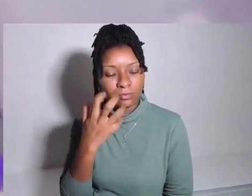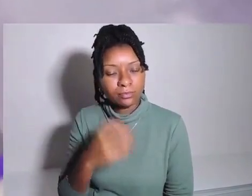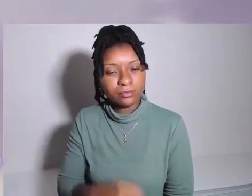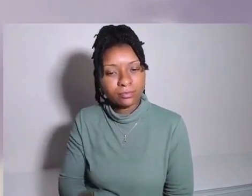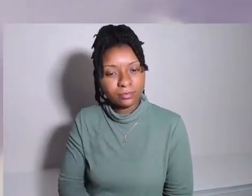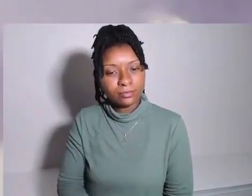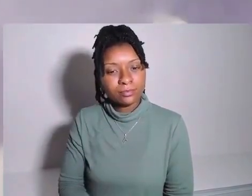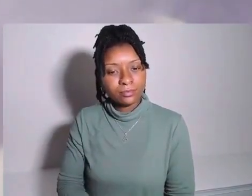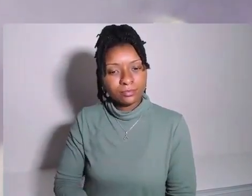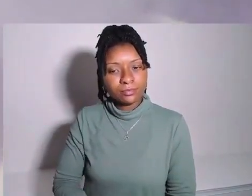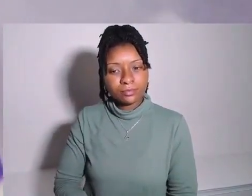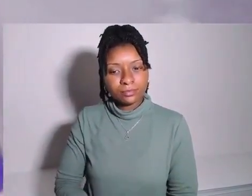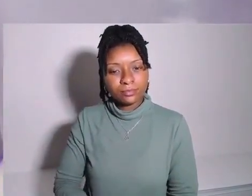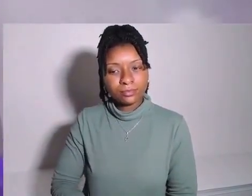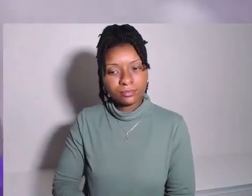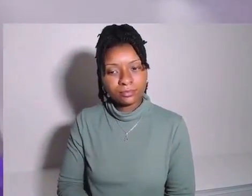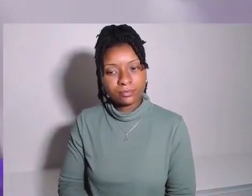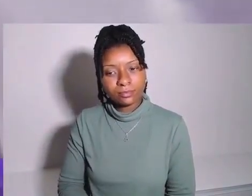Look,